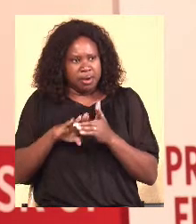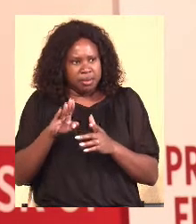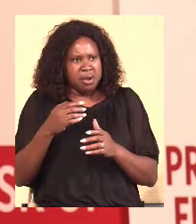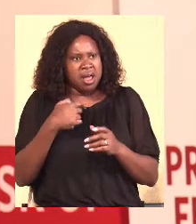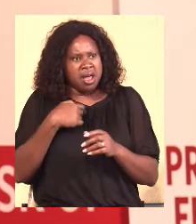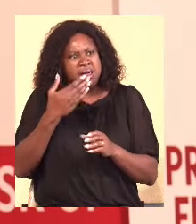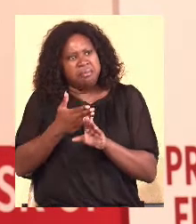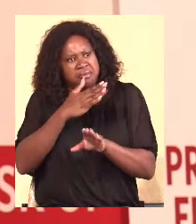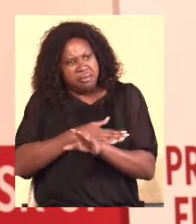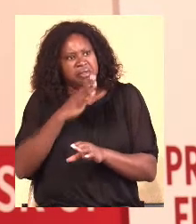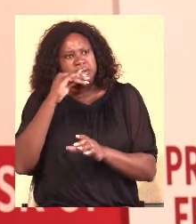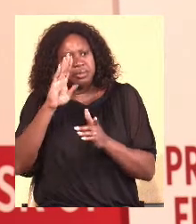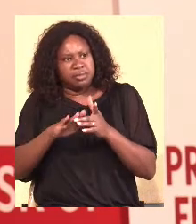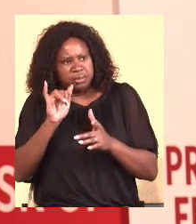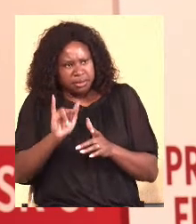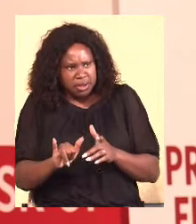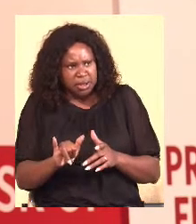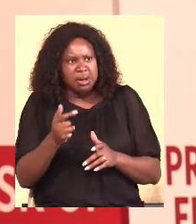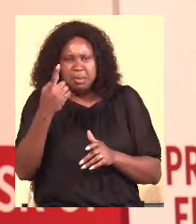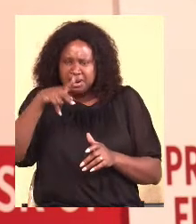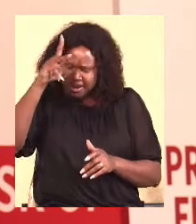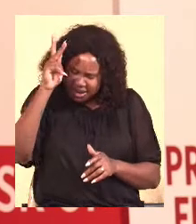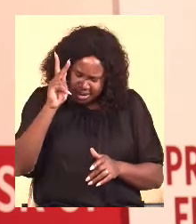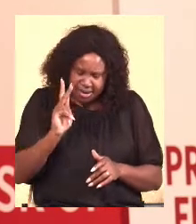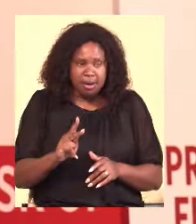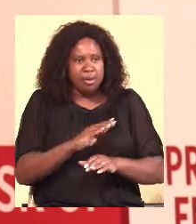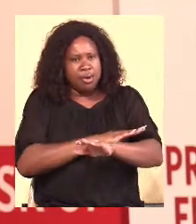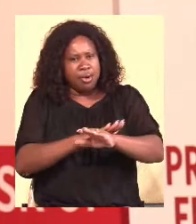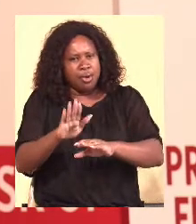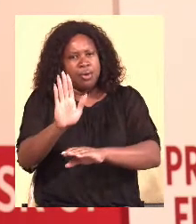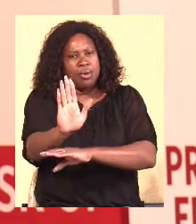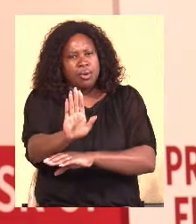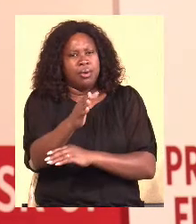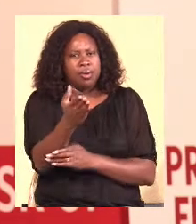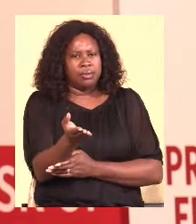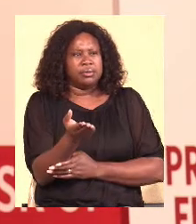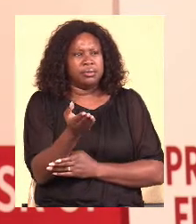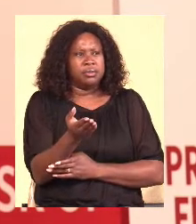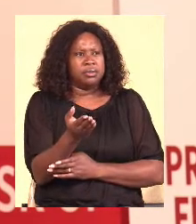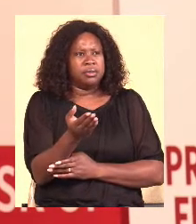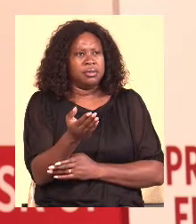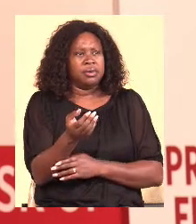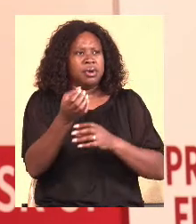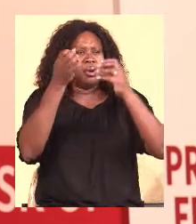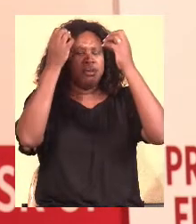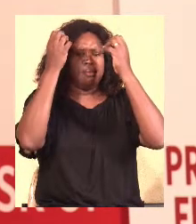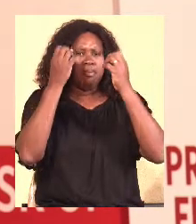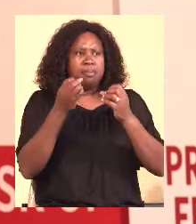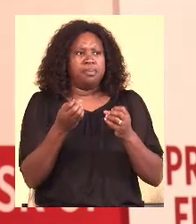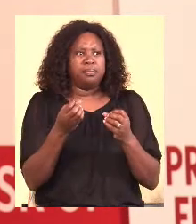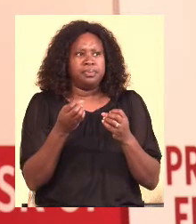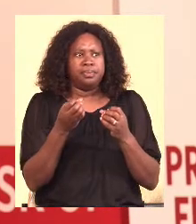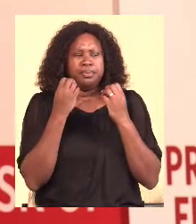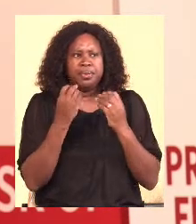spoke about it. Yet, that roadblock is overwhelmed by a number of